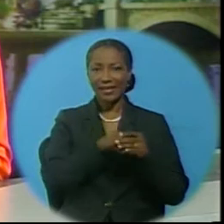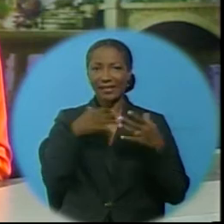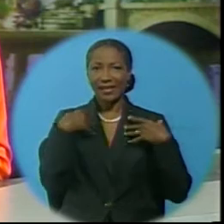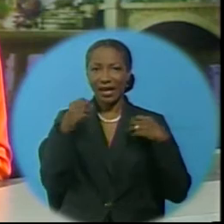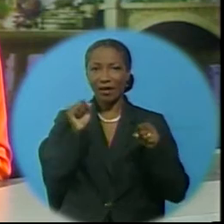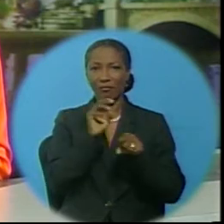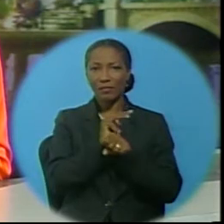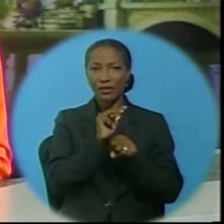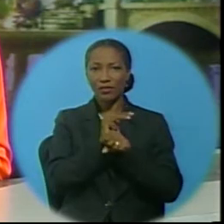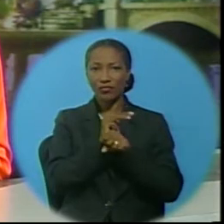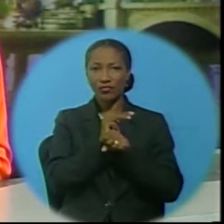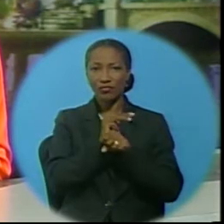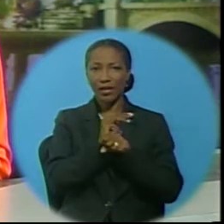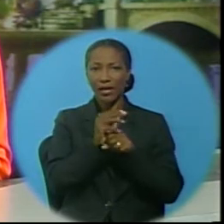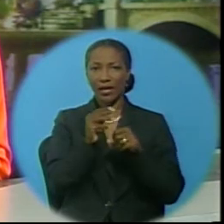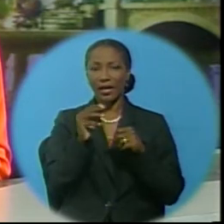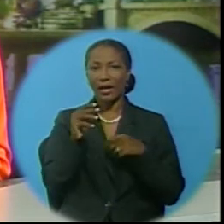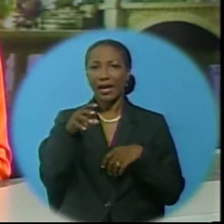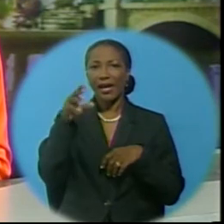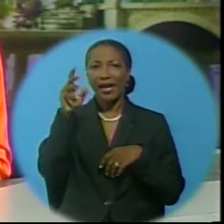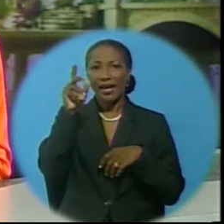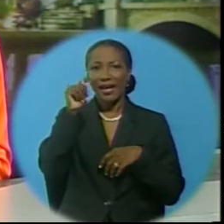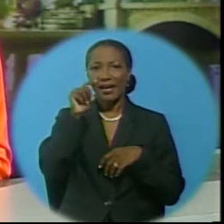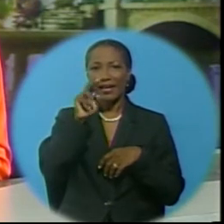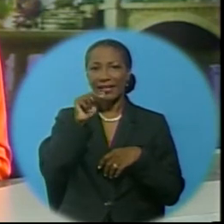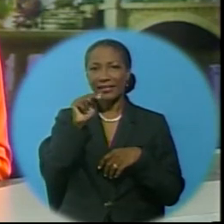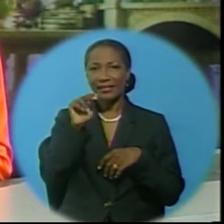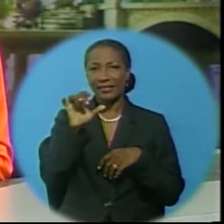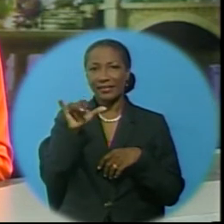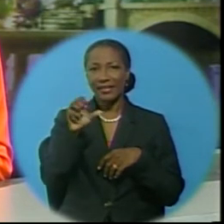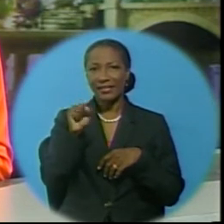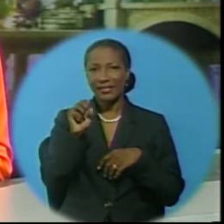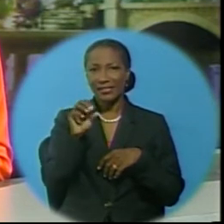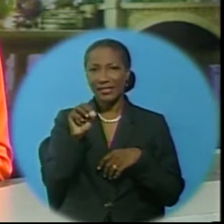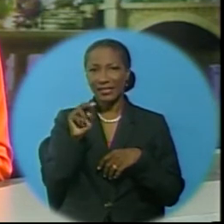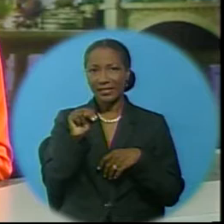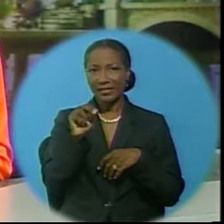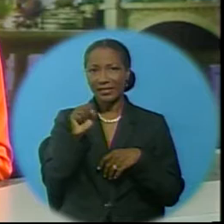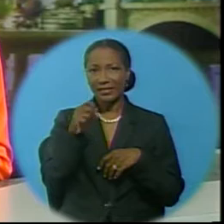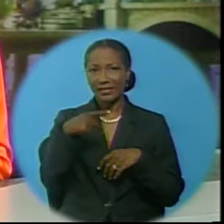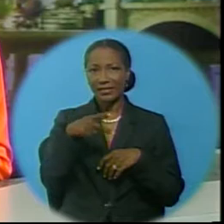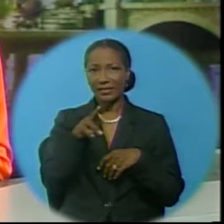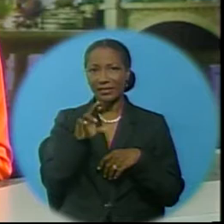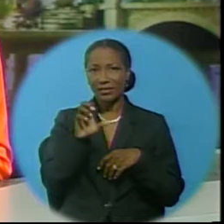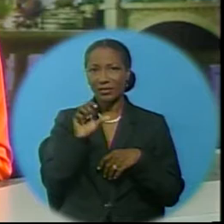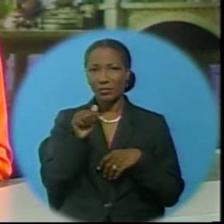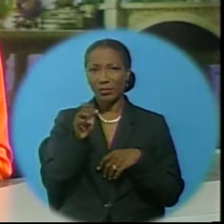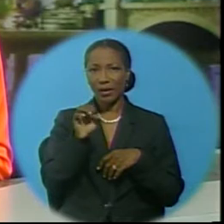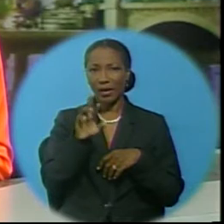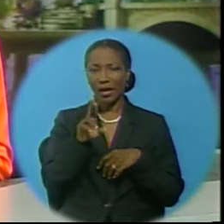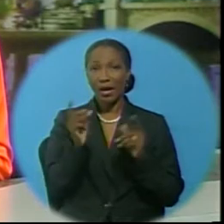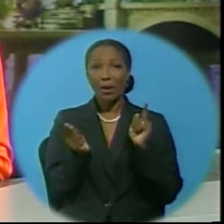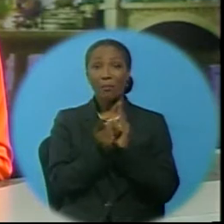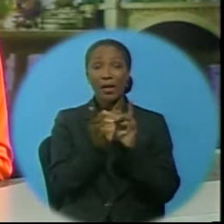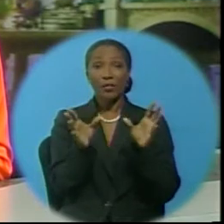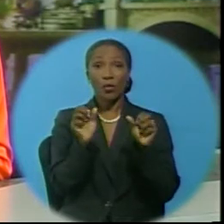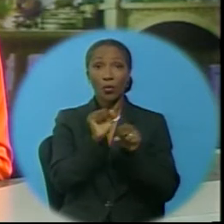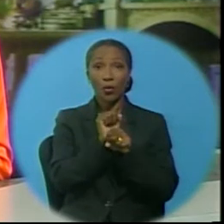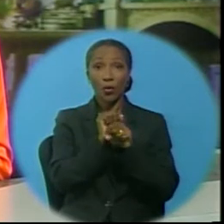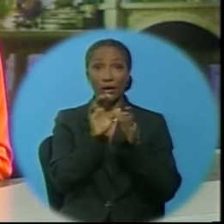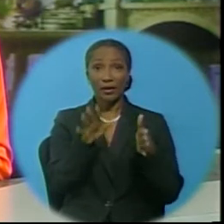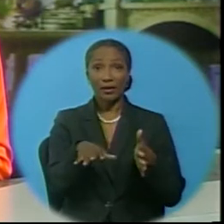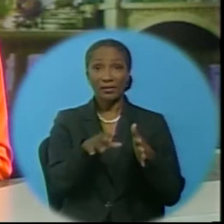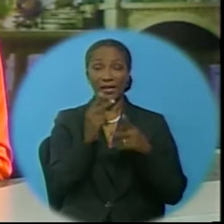the Ministry of Health, Tennyson Springer, met with the workers and visited the areas cited as problems. This included